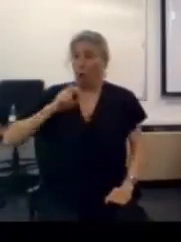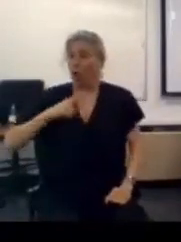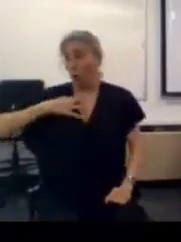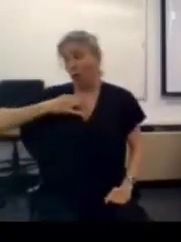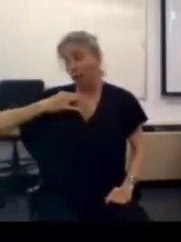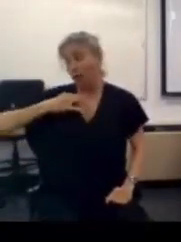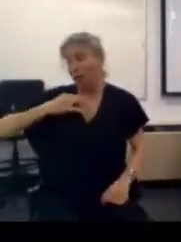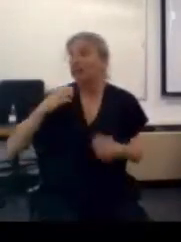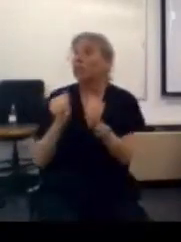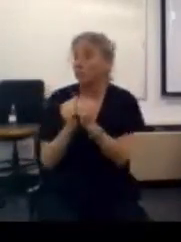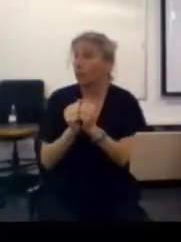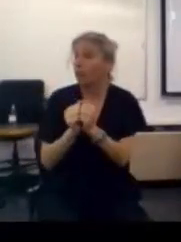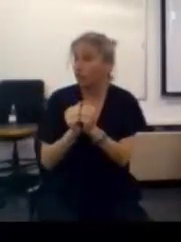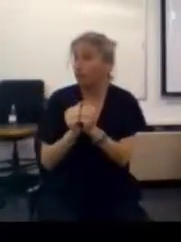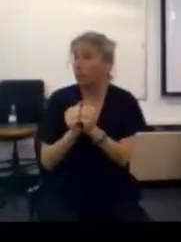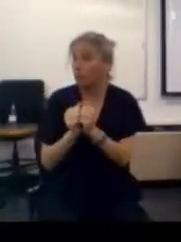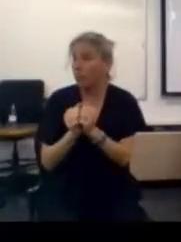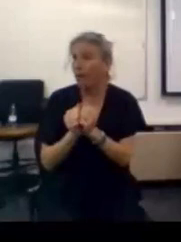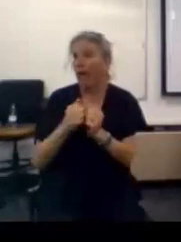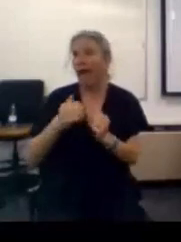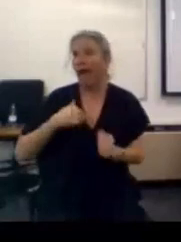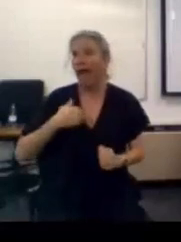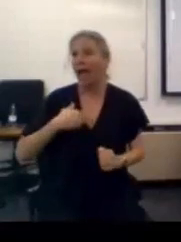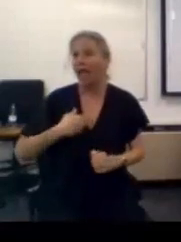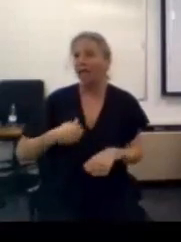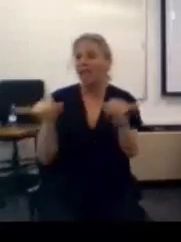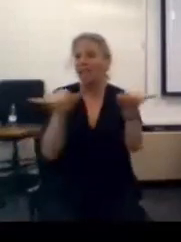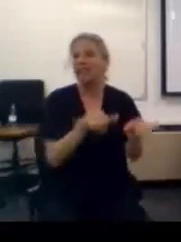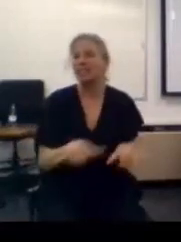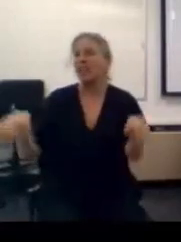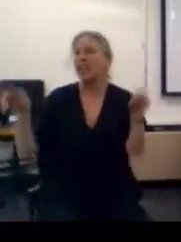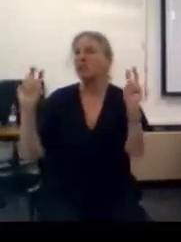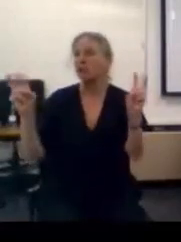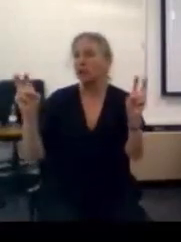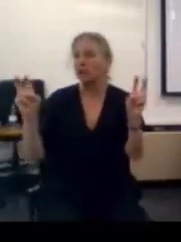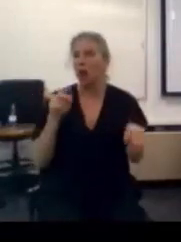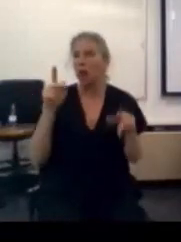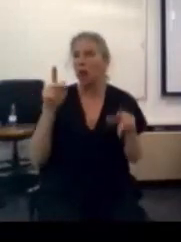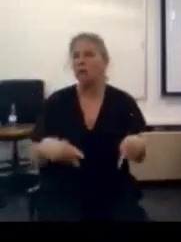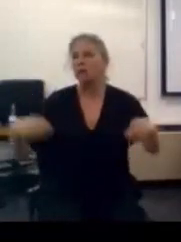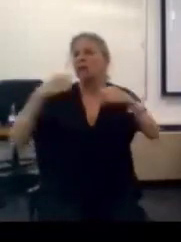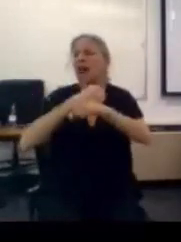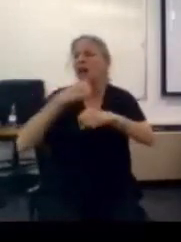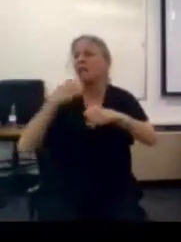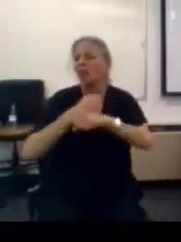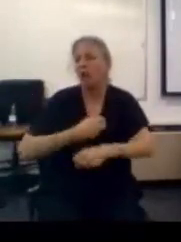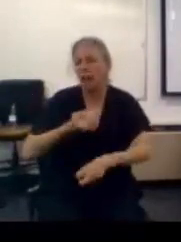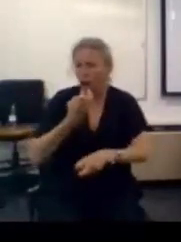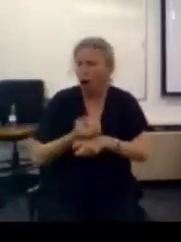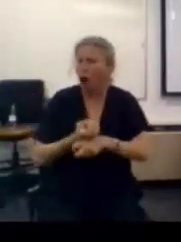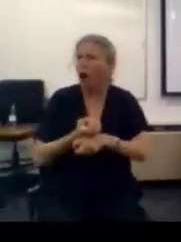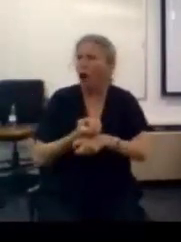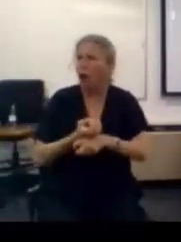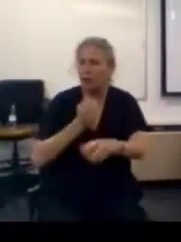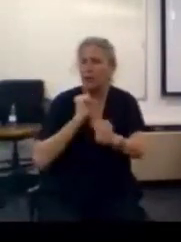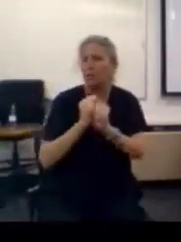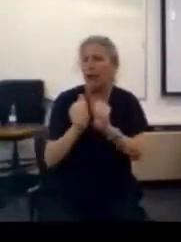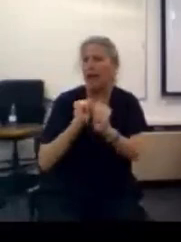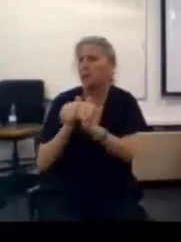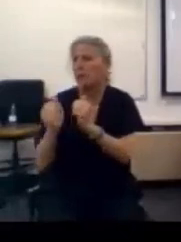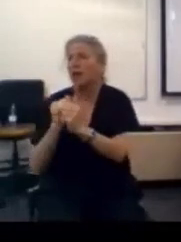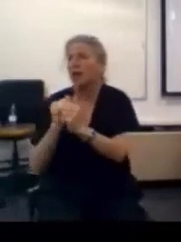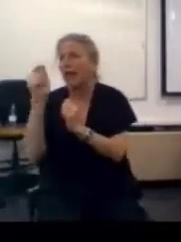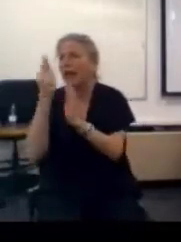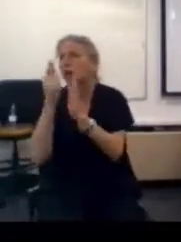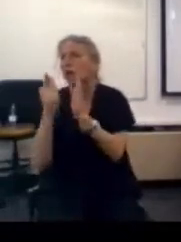been on the board, or just volunteer with, have this ethos. People have fought very, very